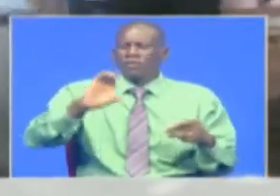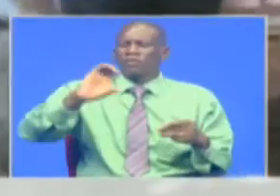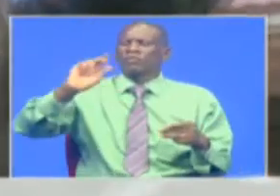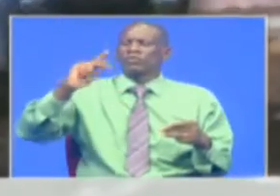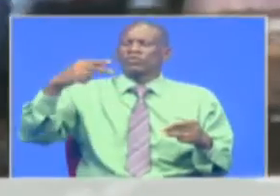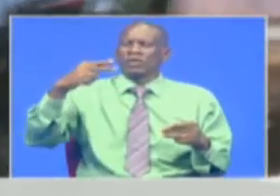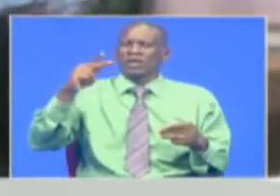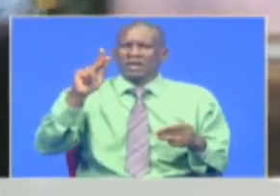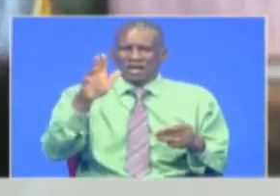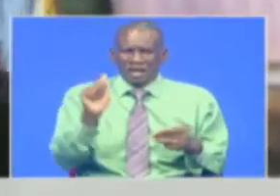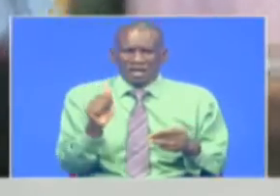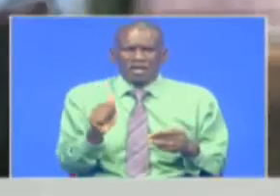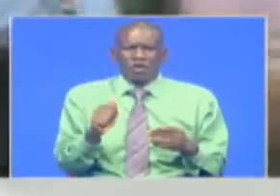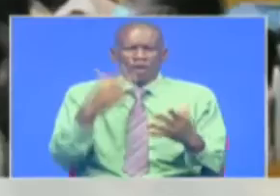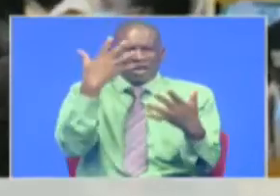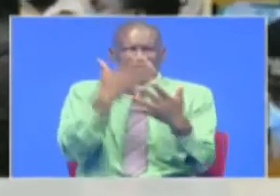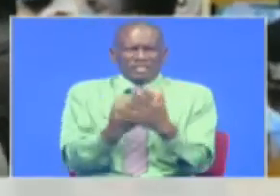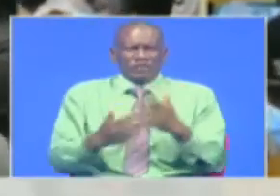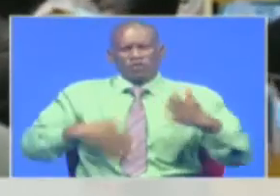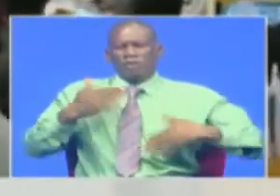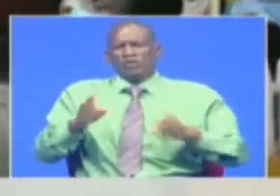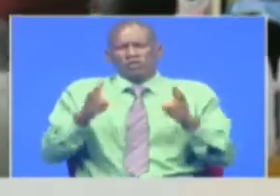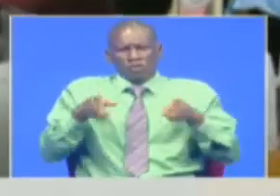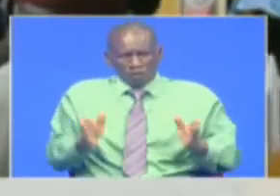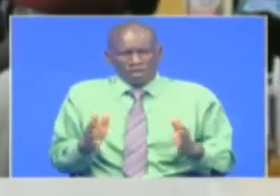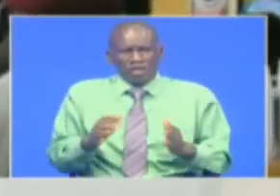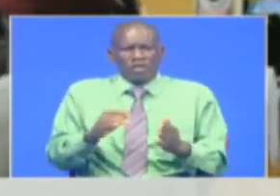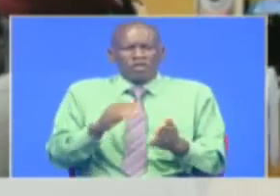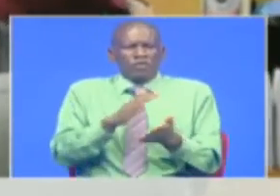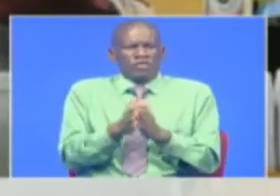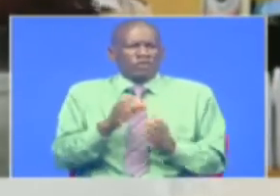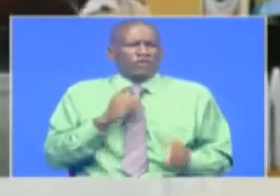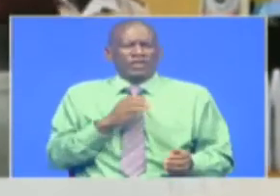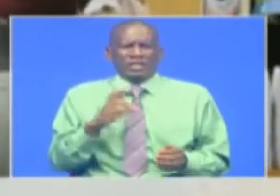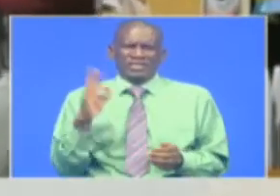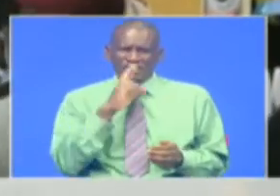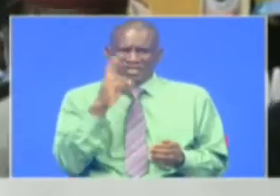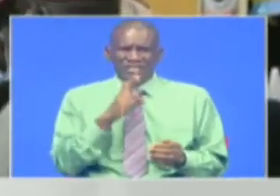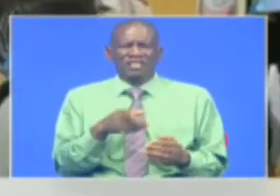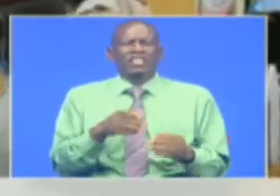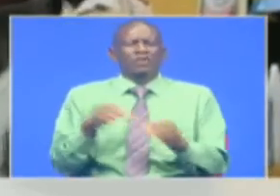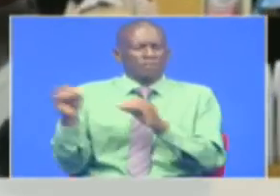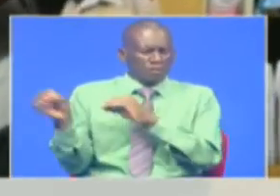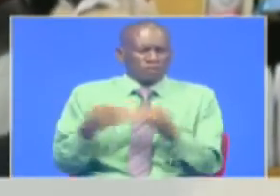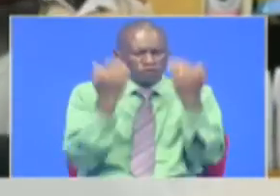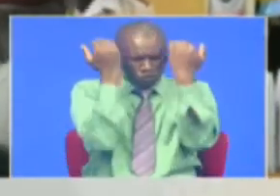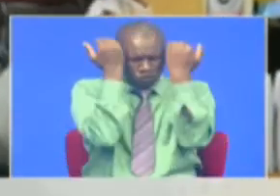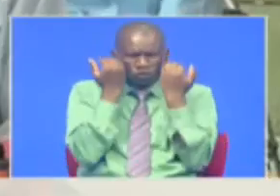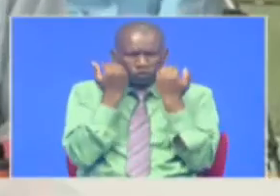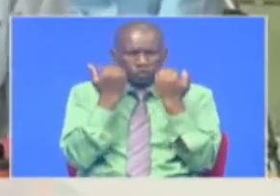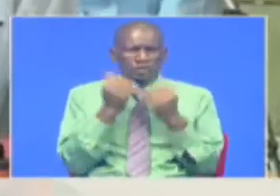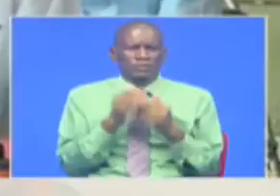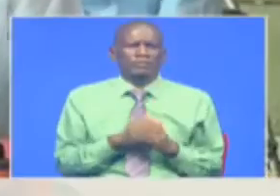for behaving normally, seeming oblivious of the risks. They will be arraigned in court to face